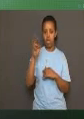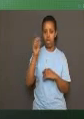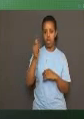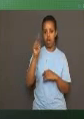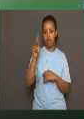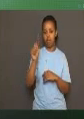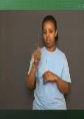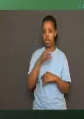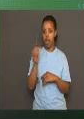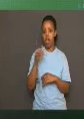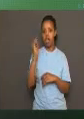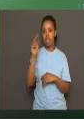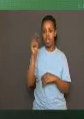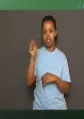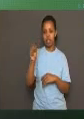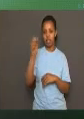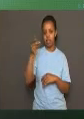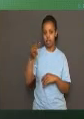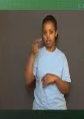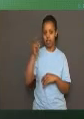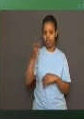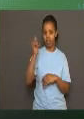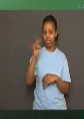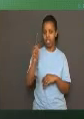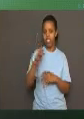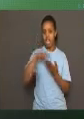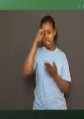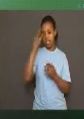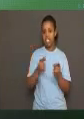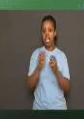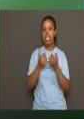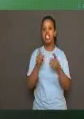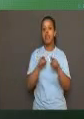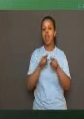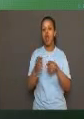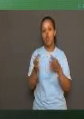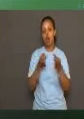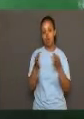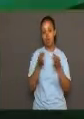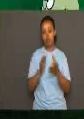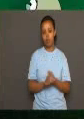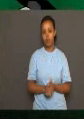different? Take a few minutes to write down any ideas you have.